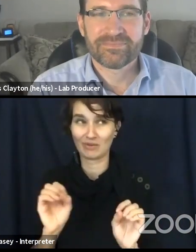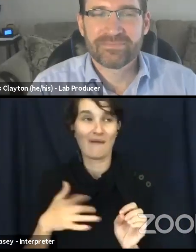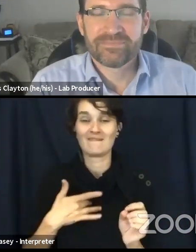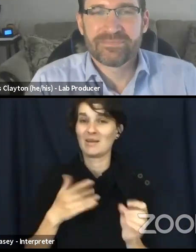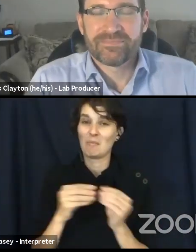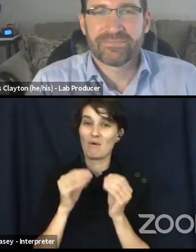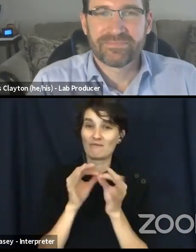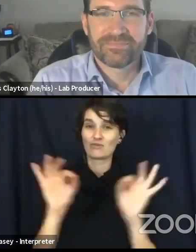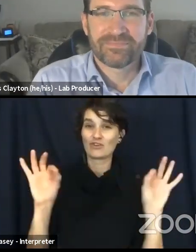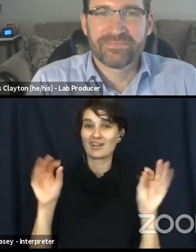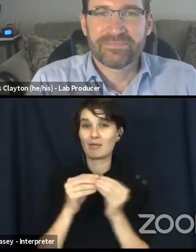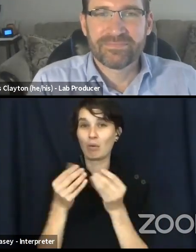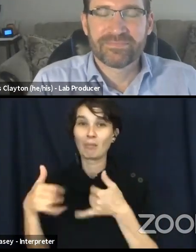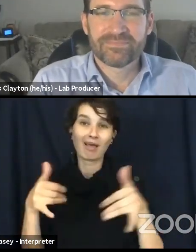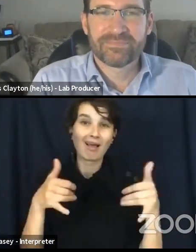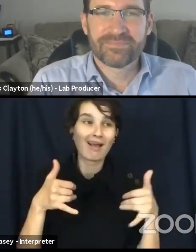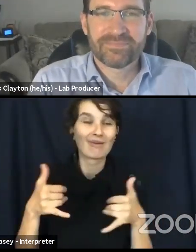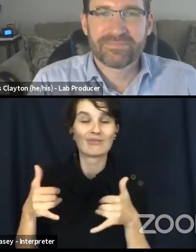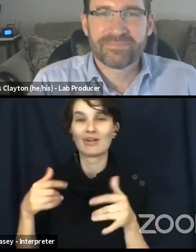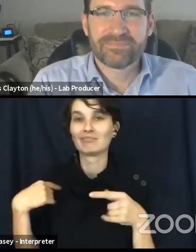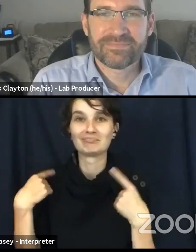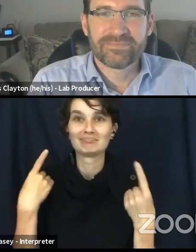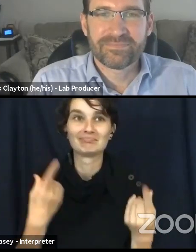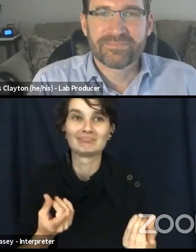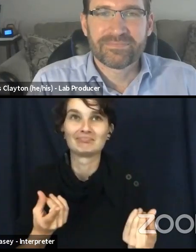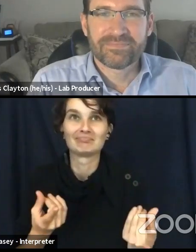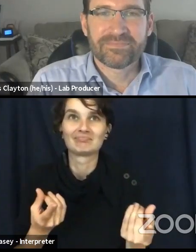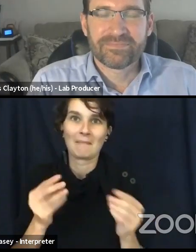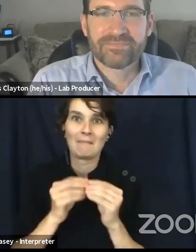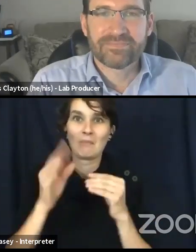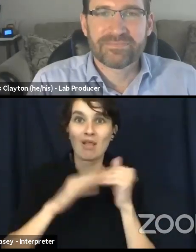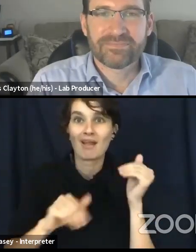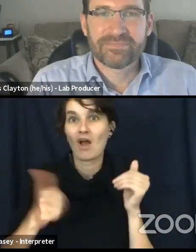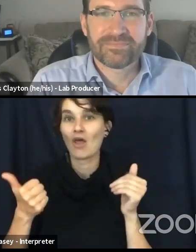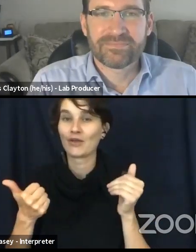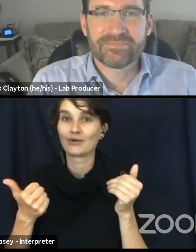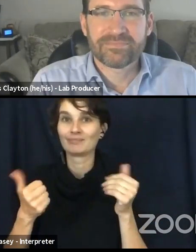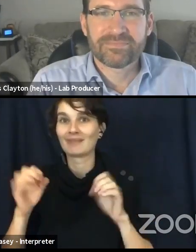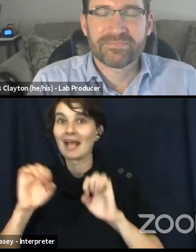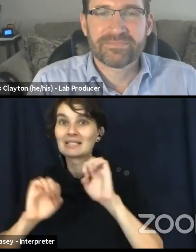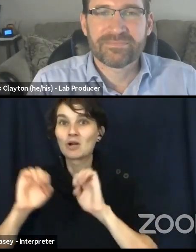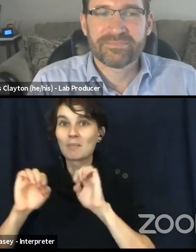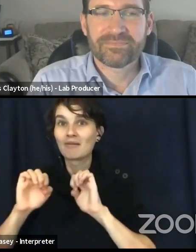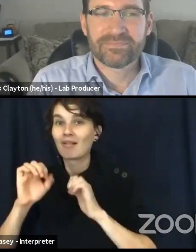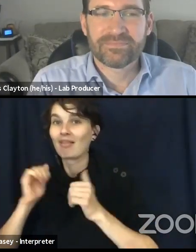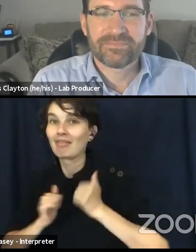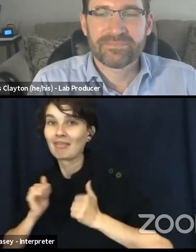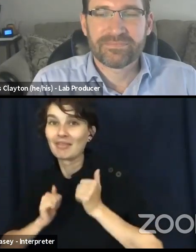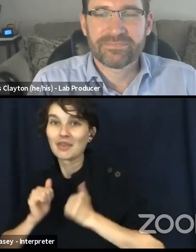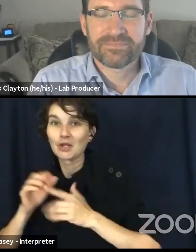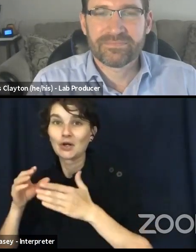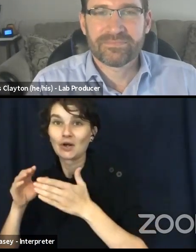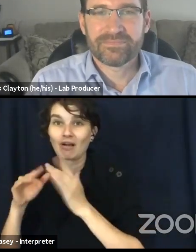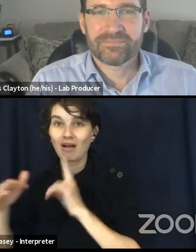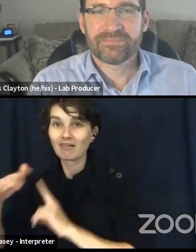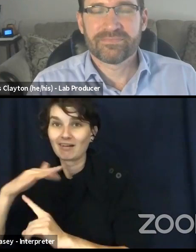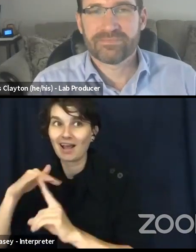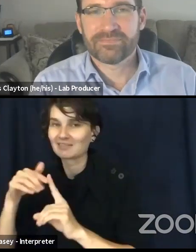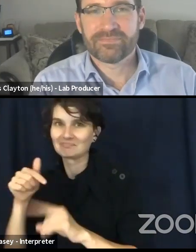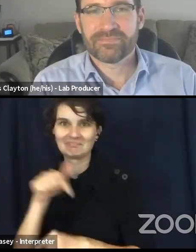than I have been even in unconventional theater performance contexts. And I feel a little bit